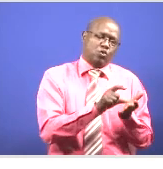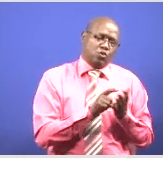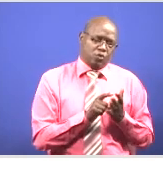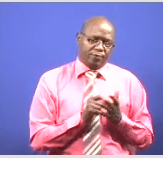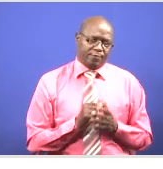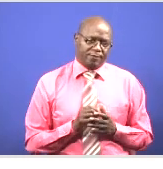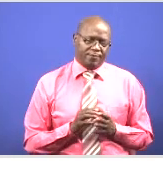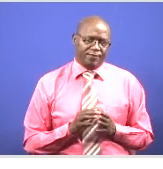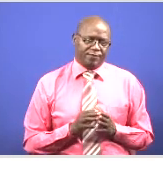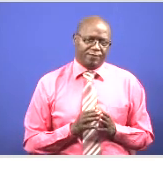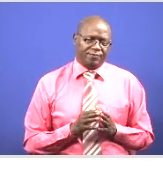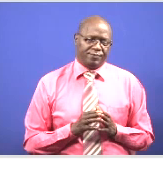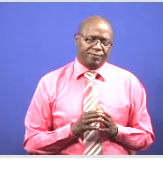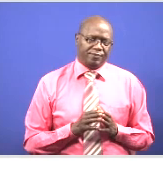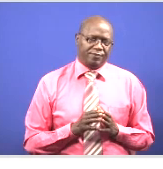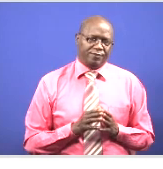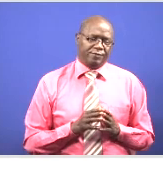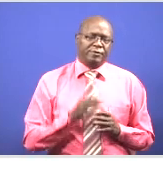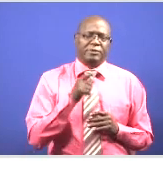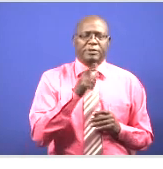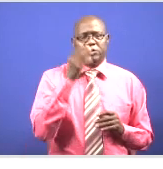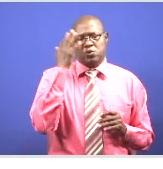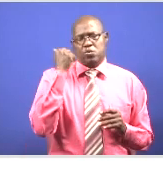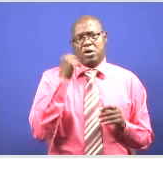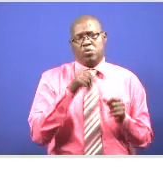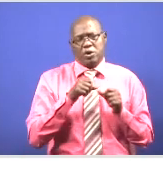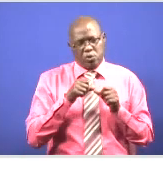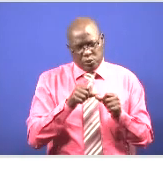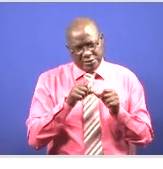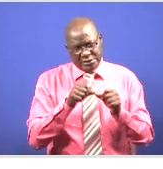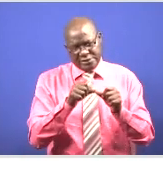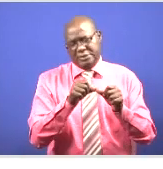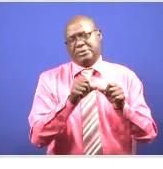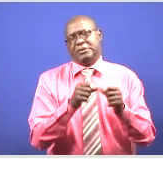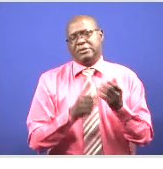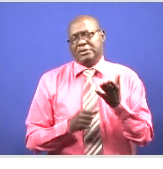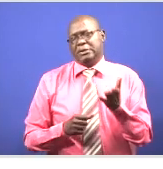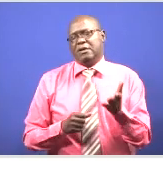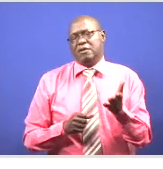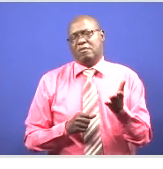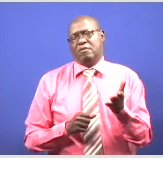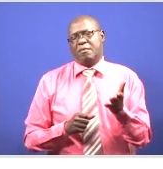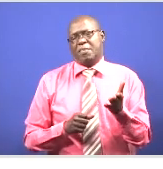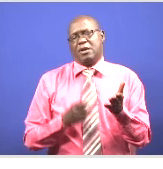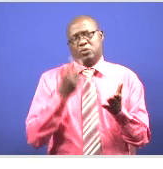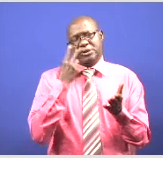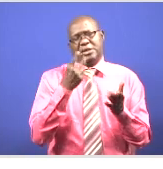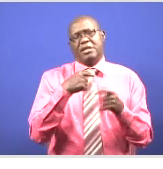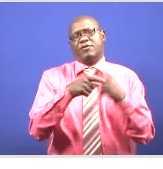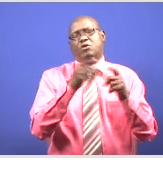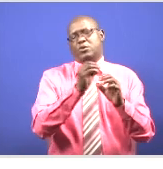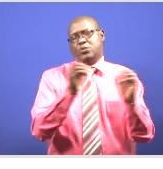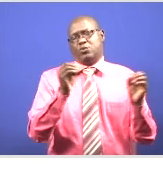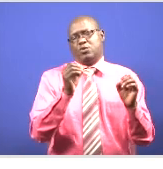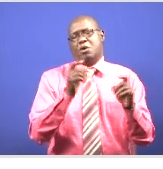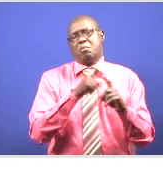loans, you know? And that is why we constantly, we do not see development, but then we are still paying